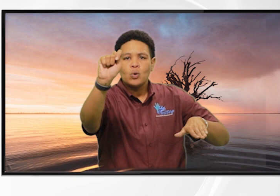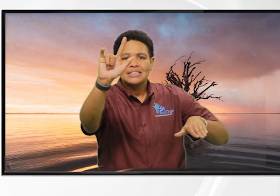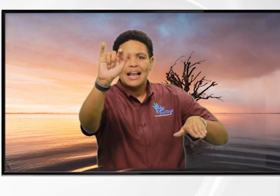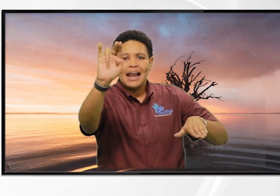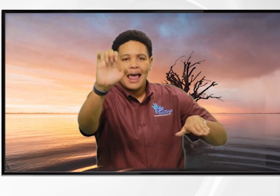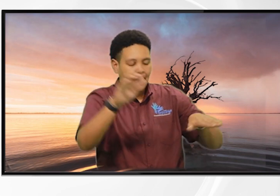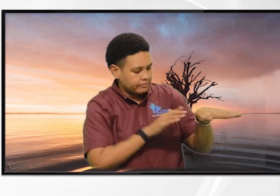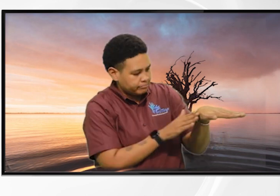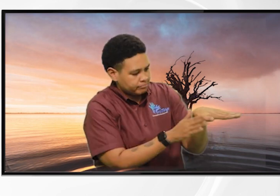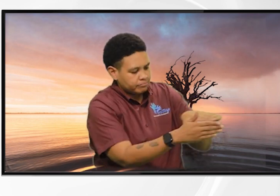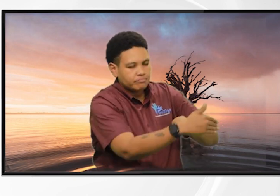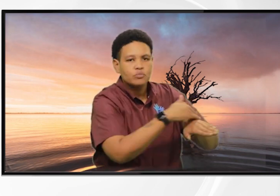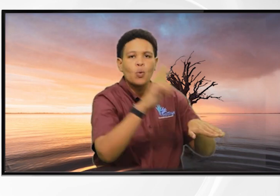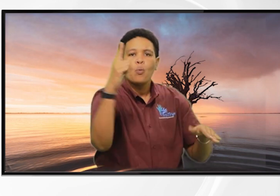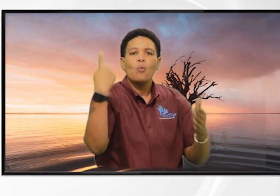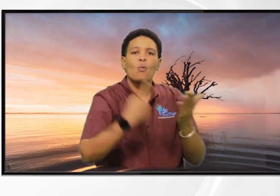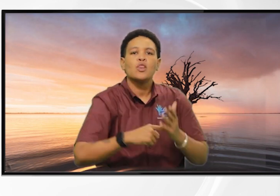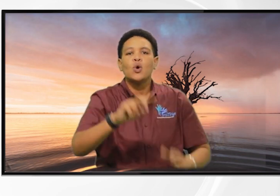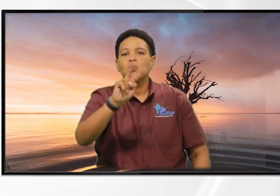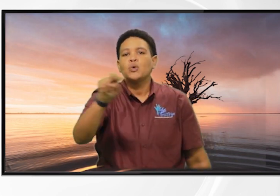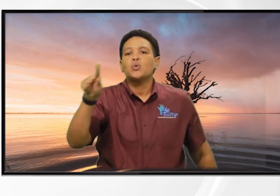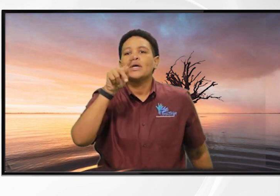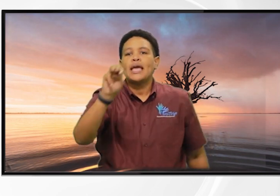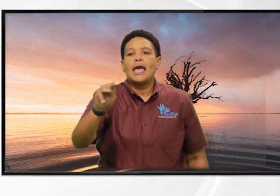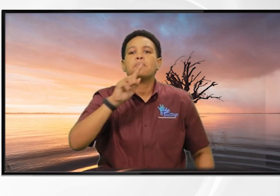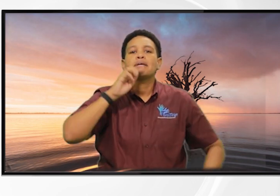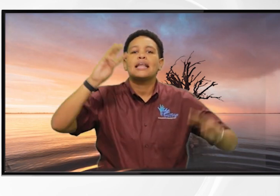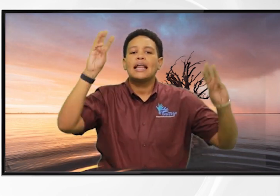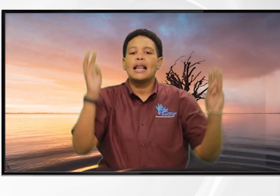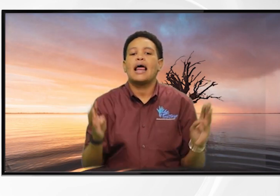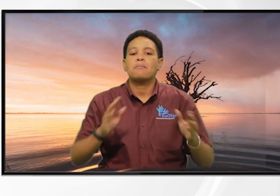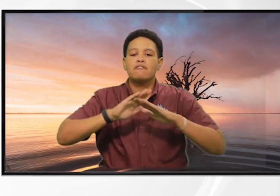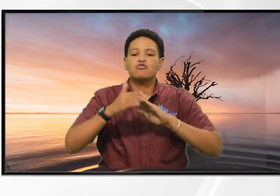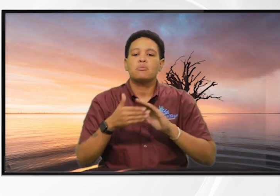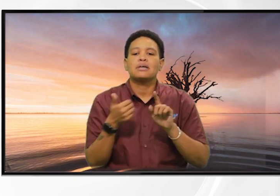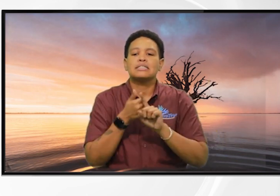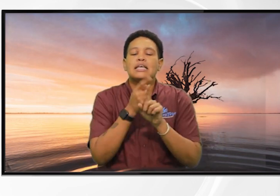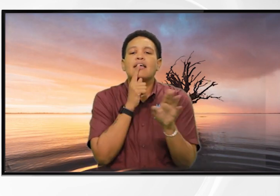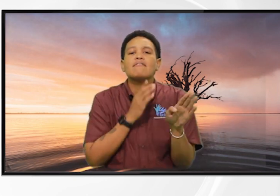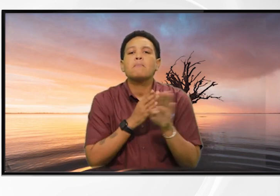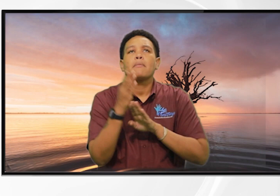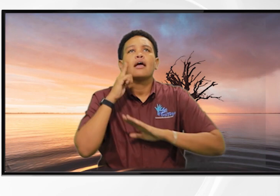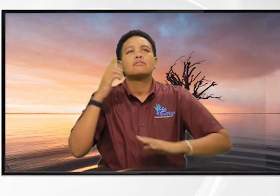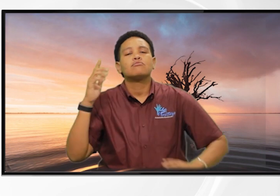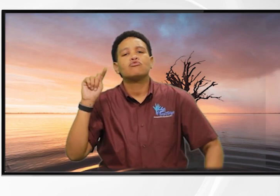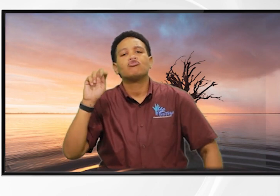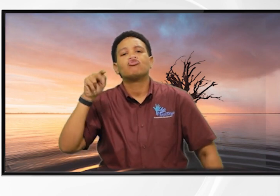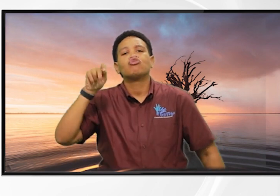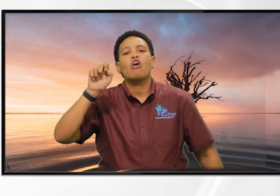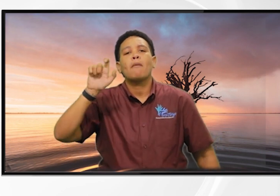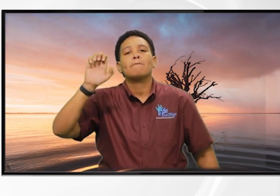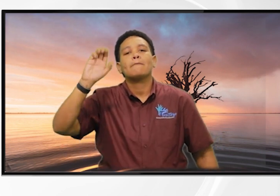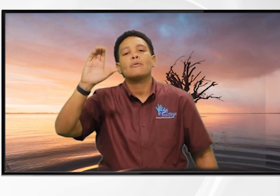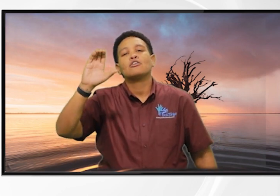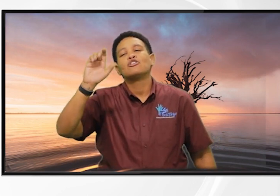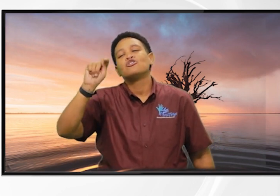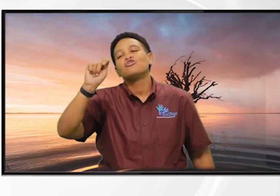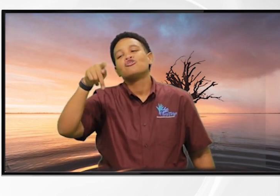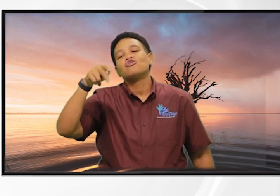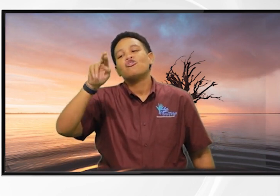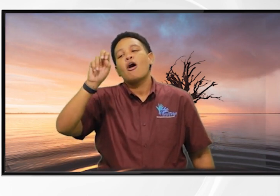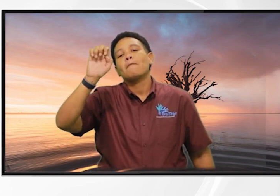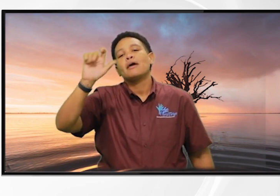1,022 kilometers. The climate of Jamaica is mainly tropical, with the most important